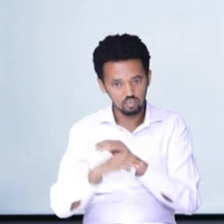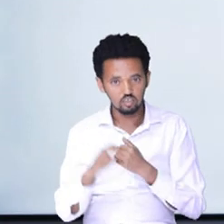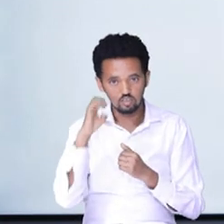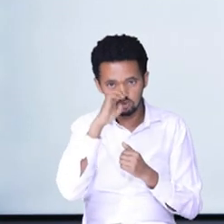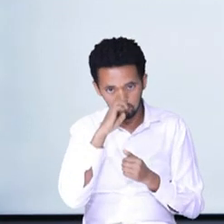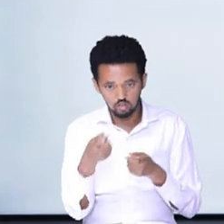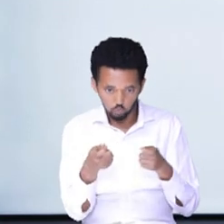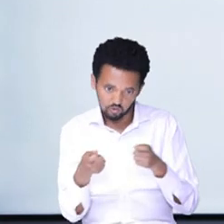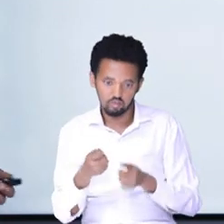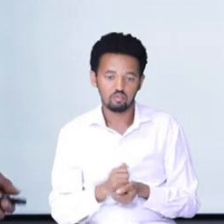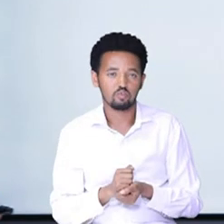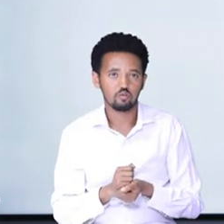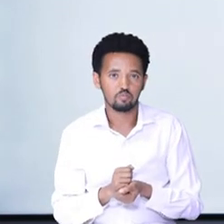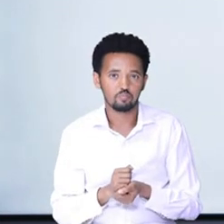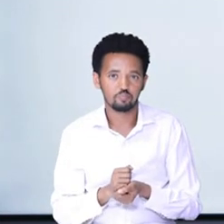Ethiopian context.